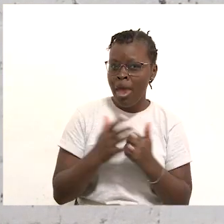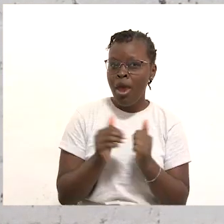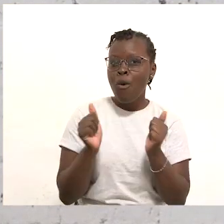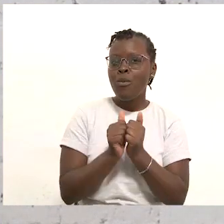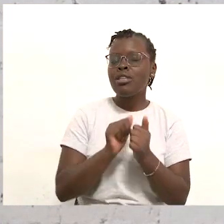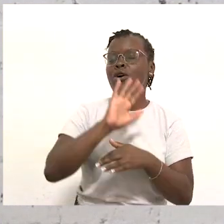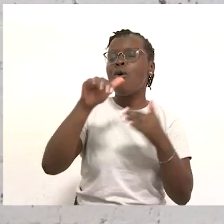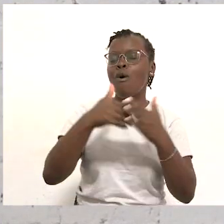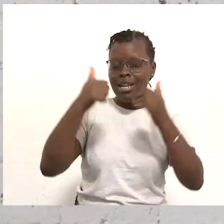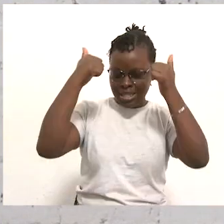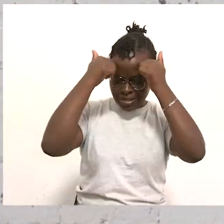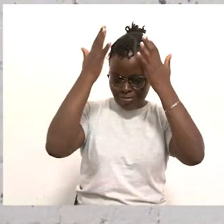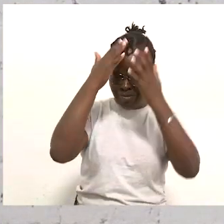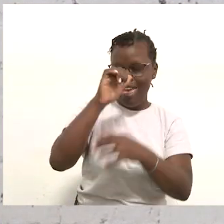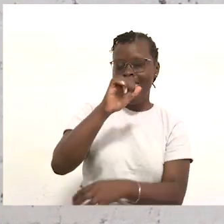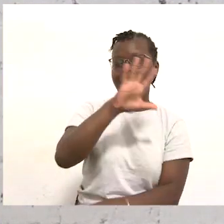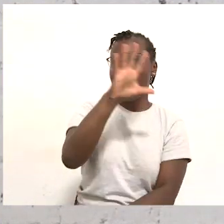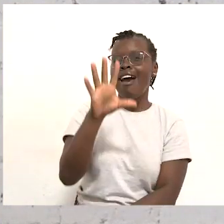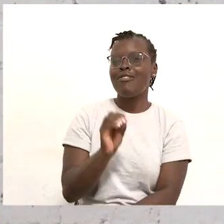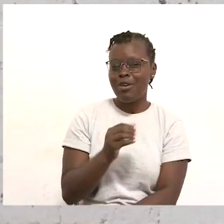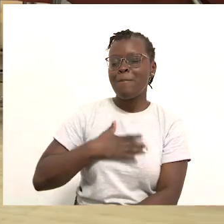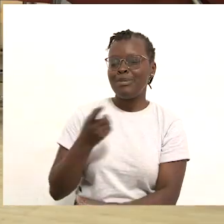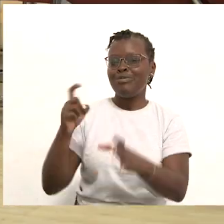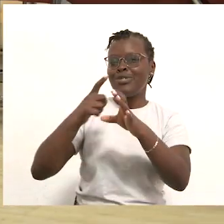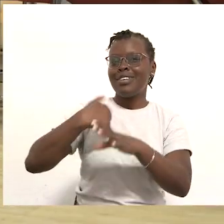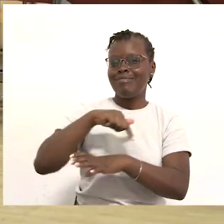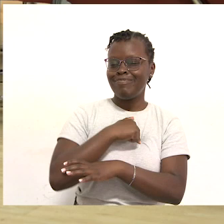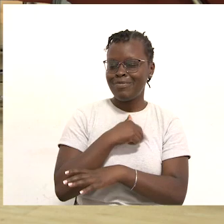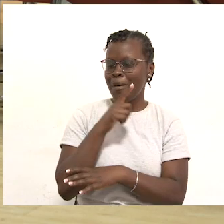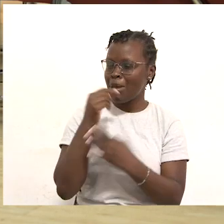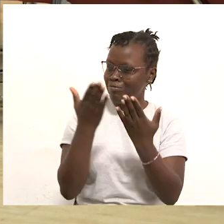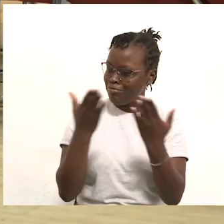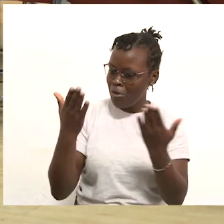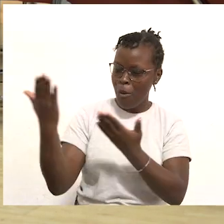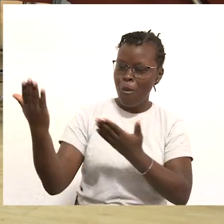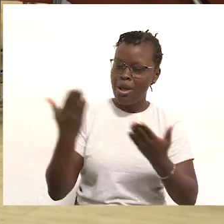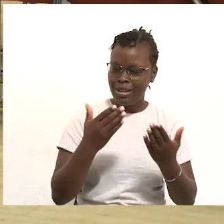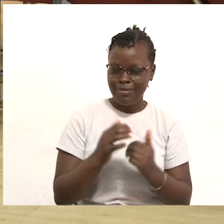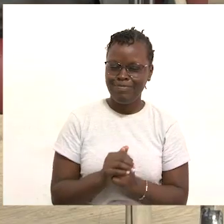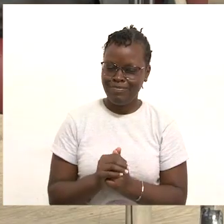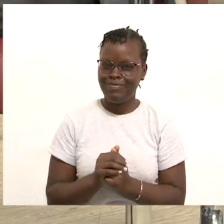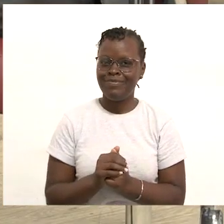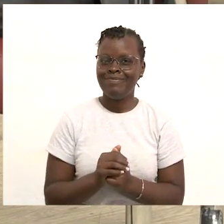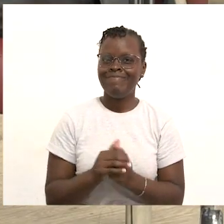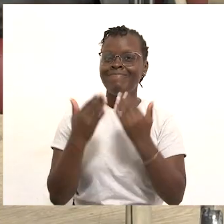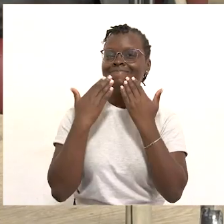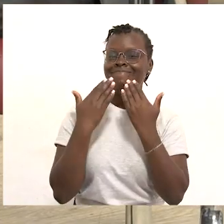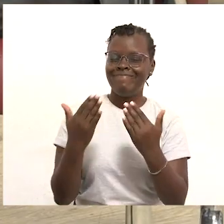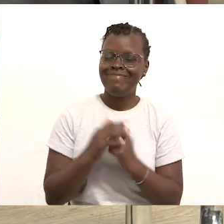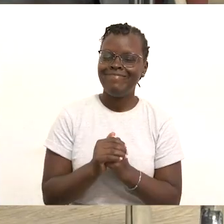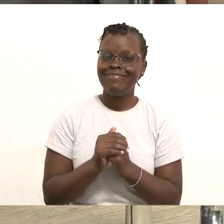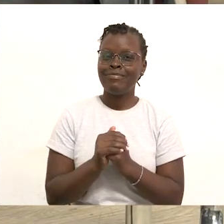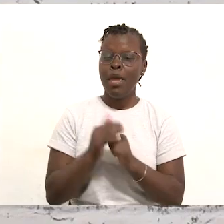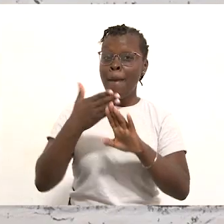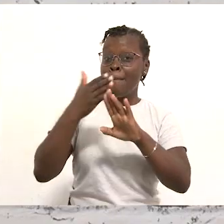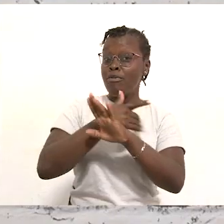handle EdTech Africa. So please join us there. Gentlemen, welcome to EdTech Mondays. We're pleased to have you. Thank you. Thank you.